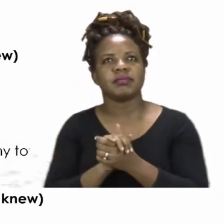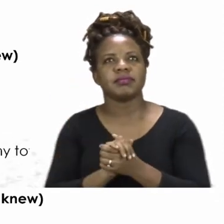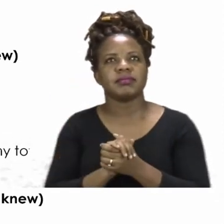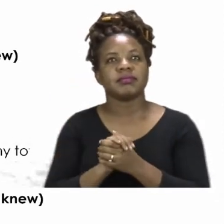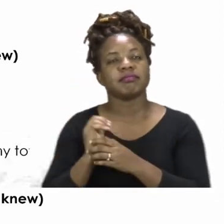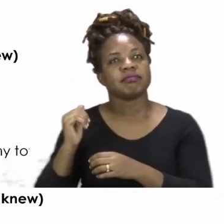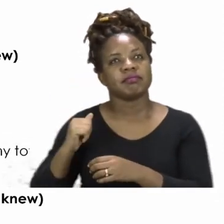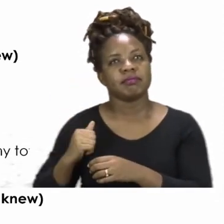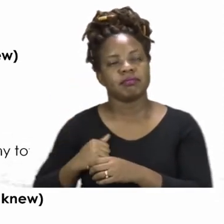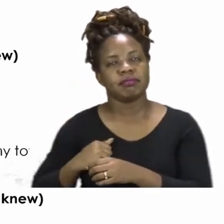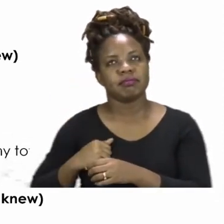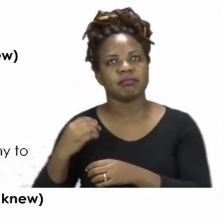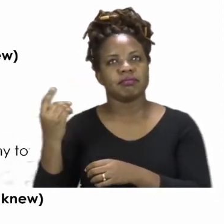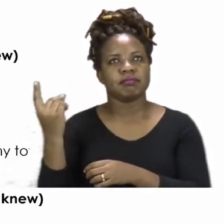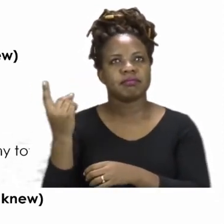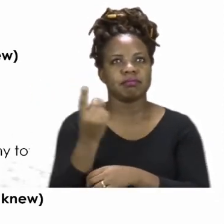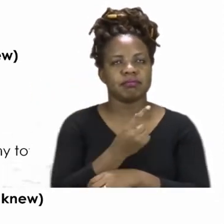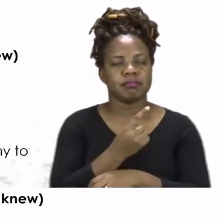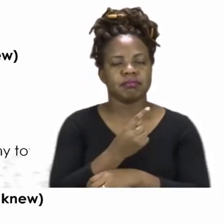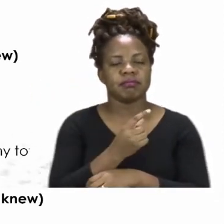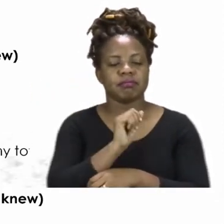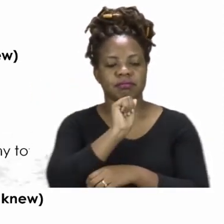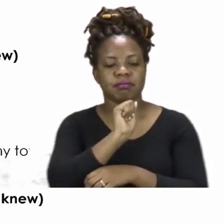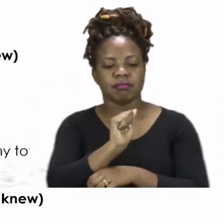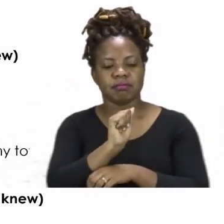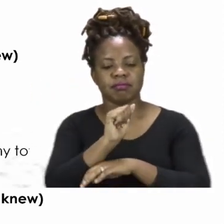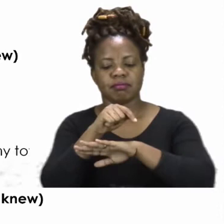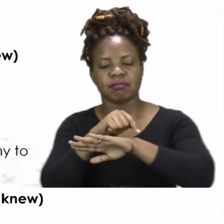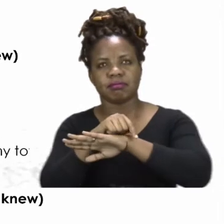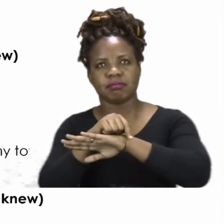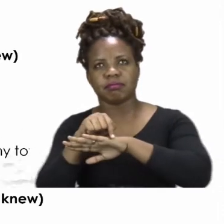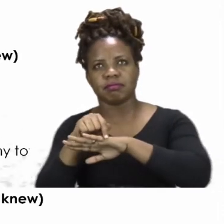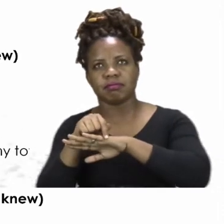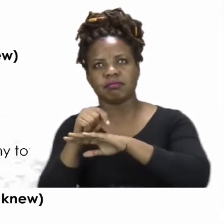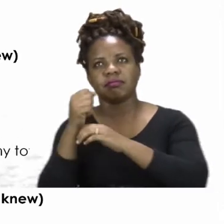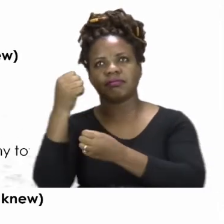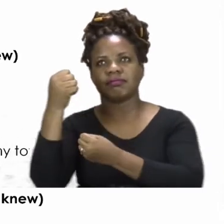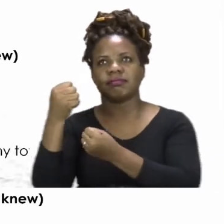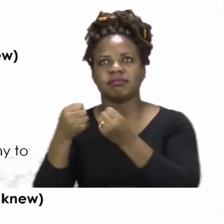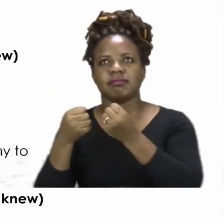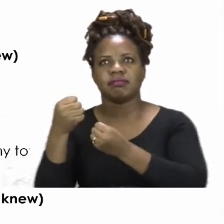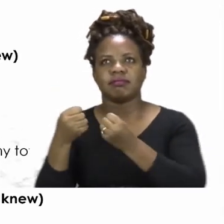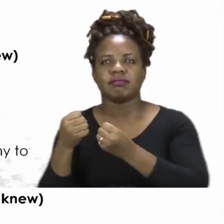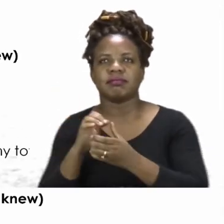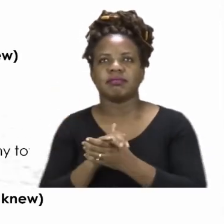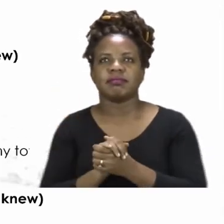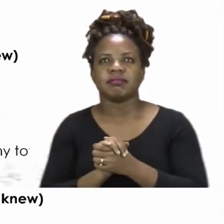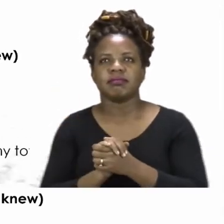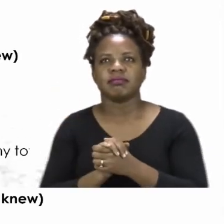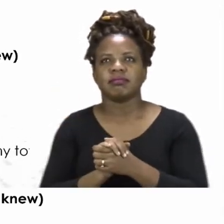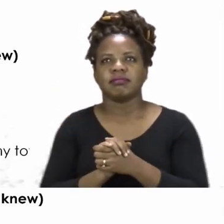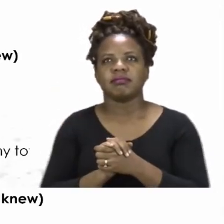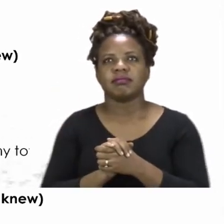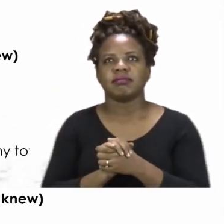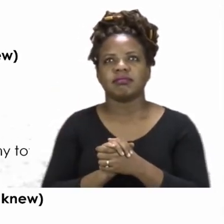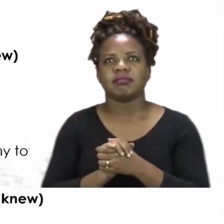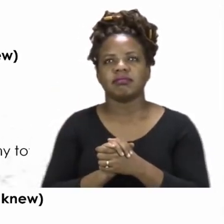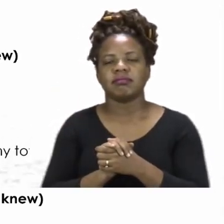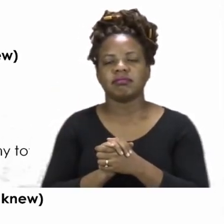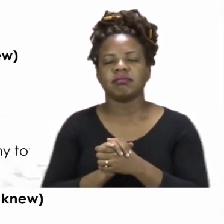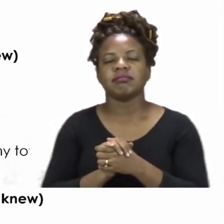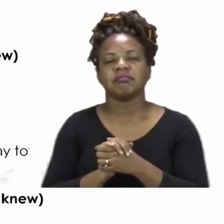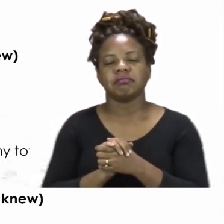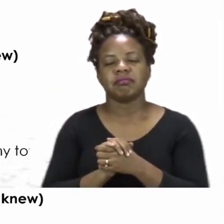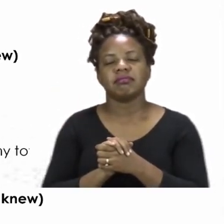Dad bought a dash car. If you said the word